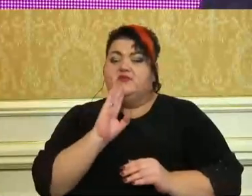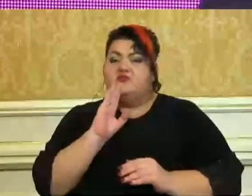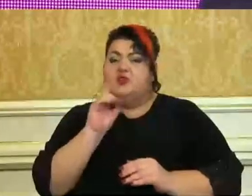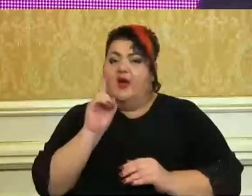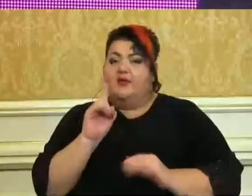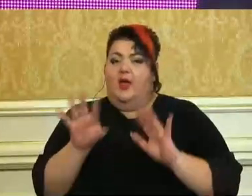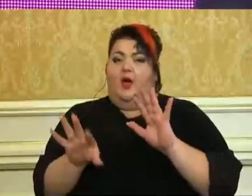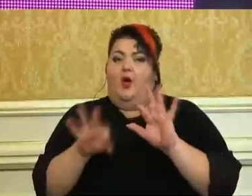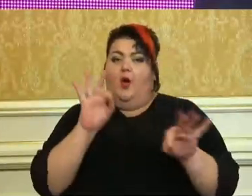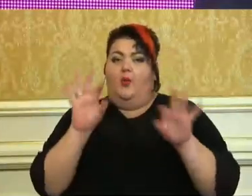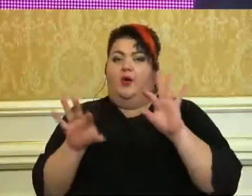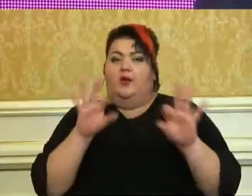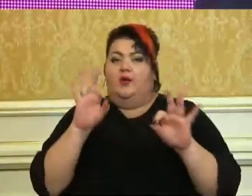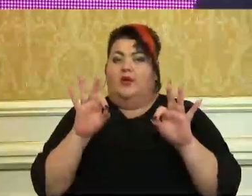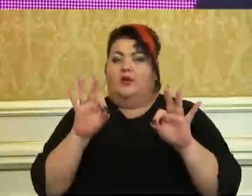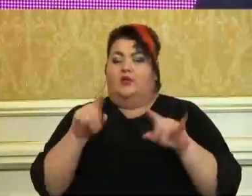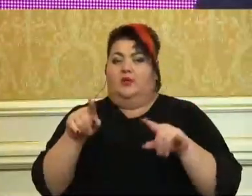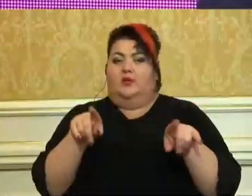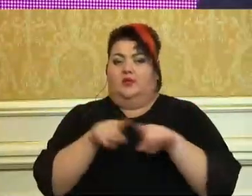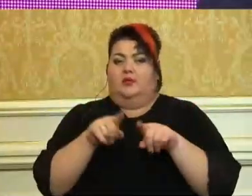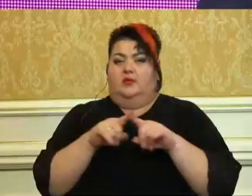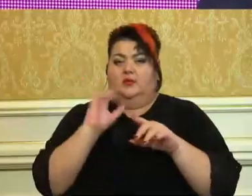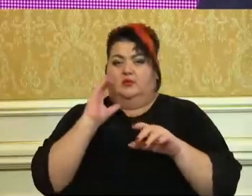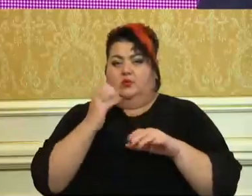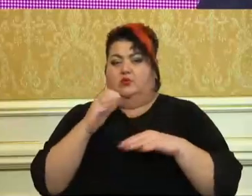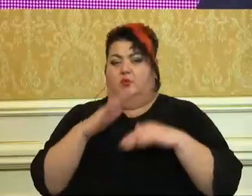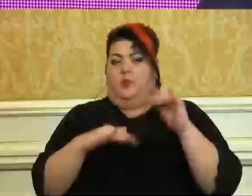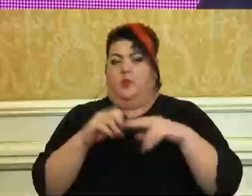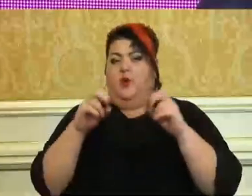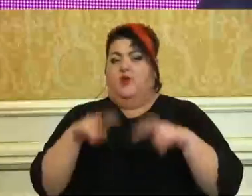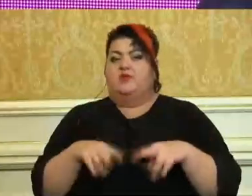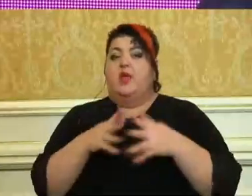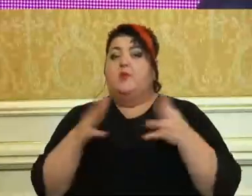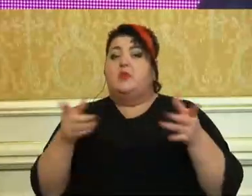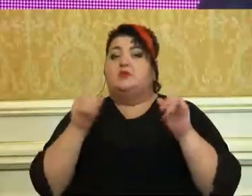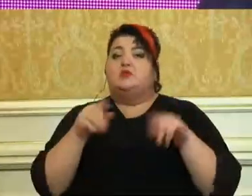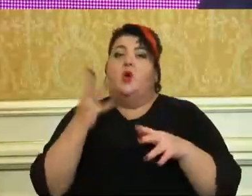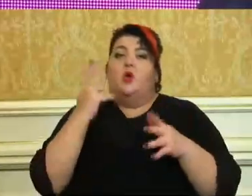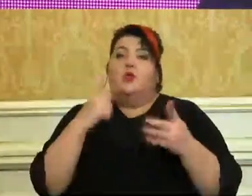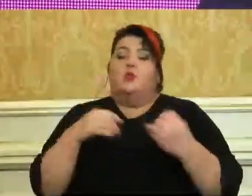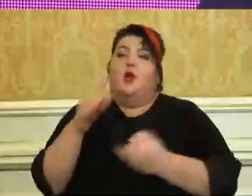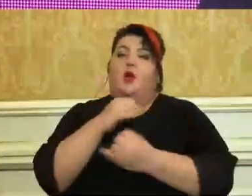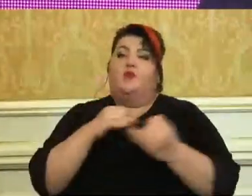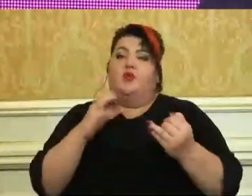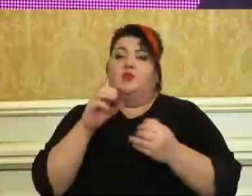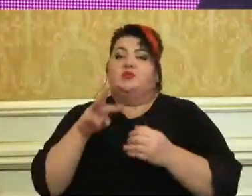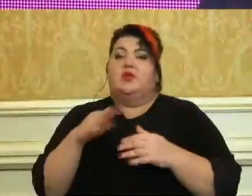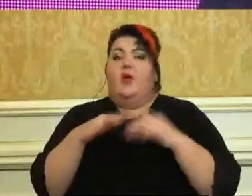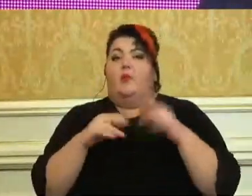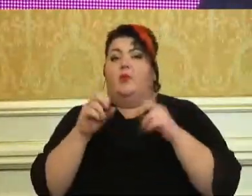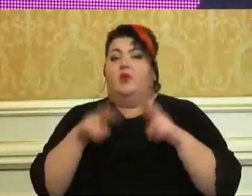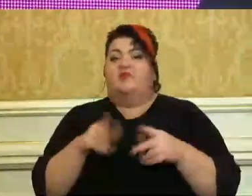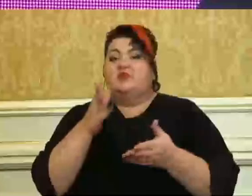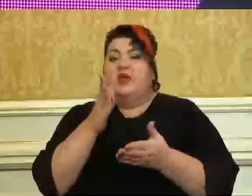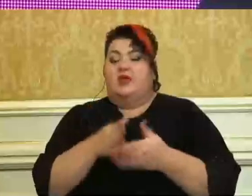period, for three months period of time, and then after that, the girls could choose the STEM profession after this